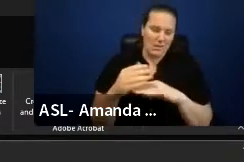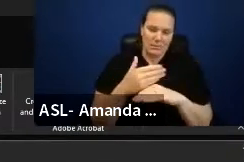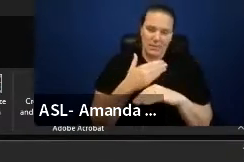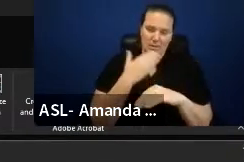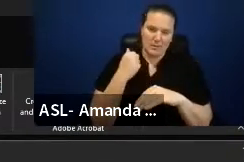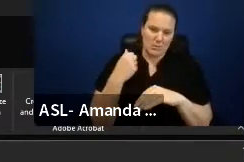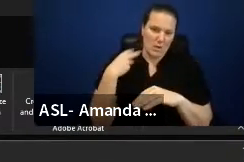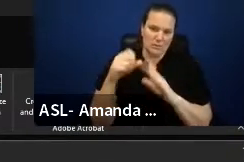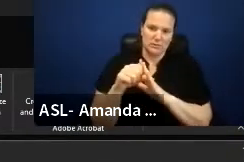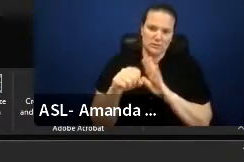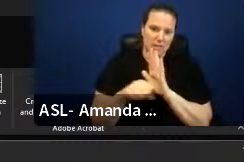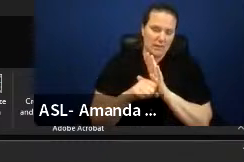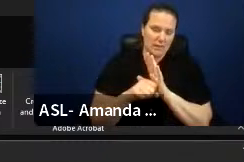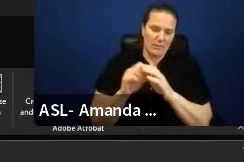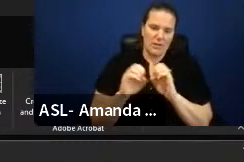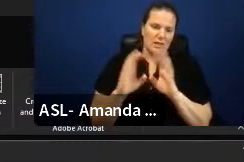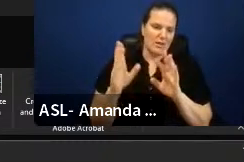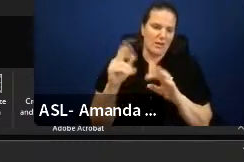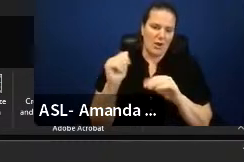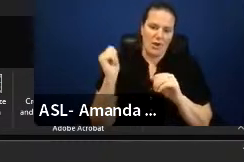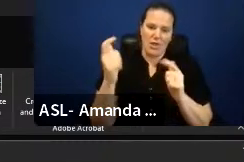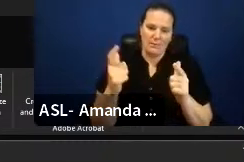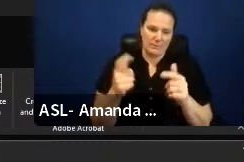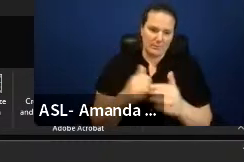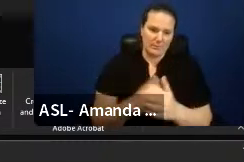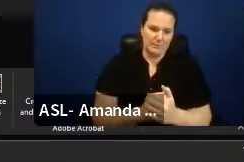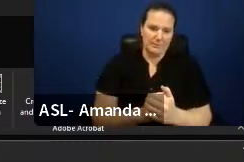set everything up. Yeah.